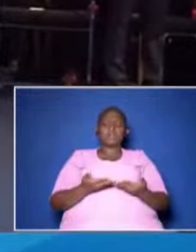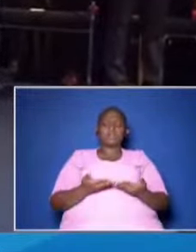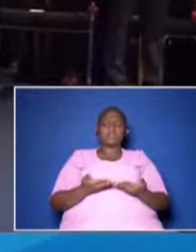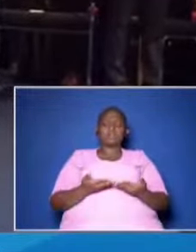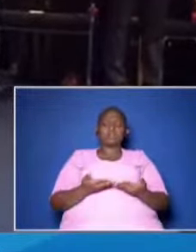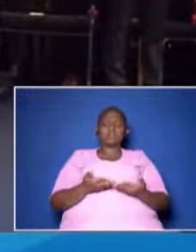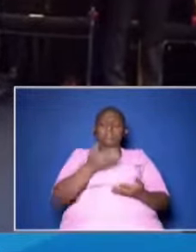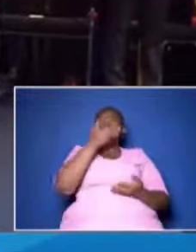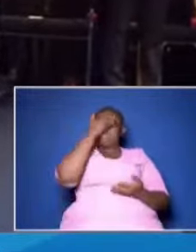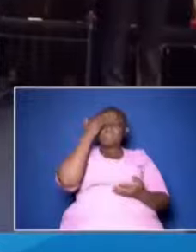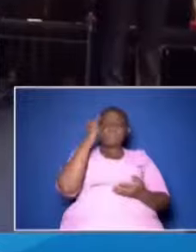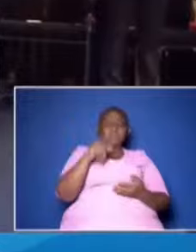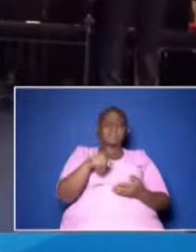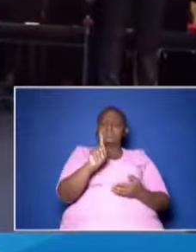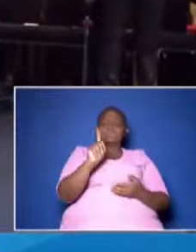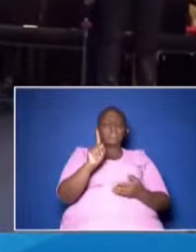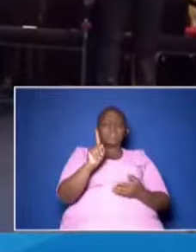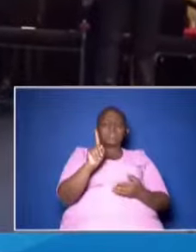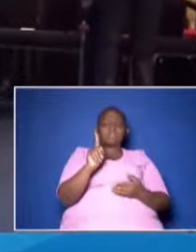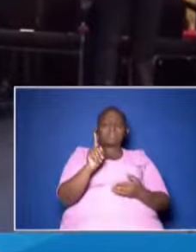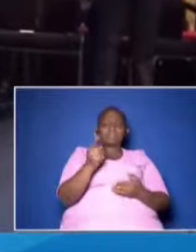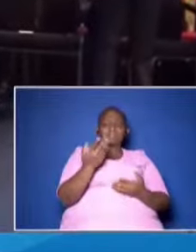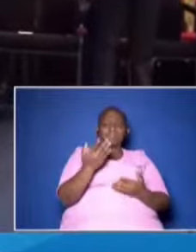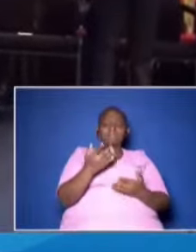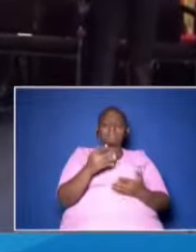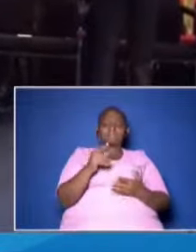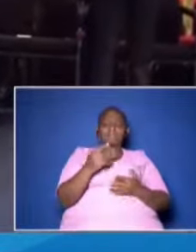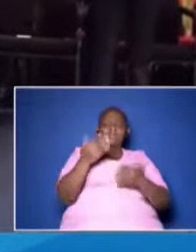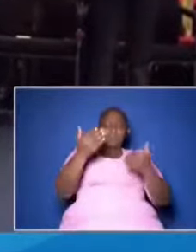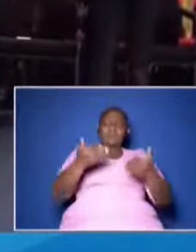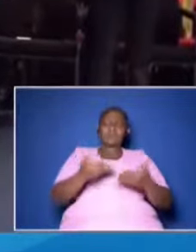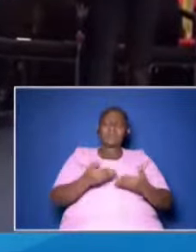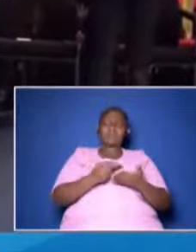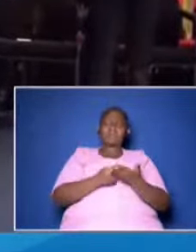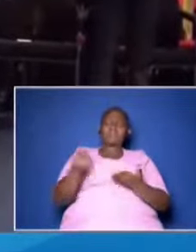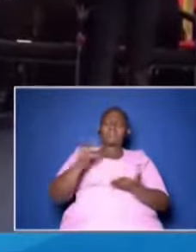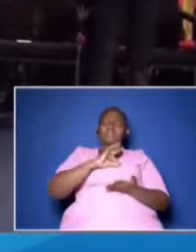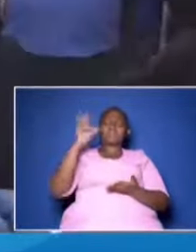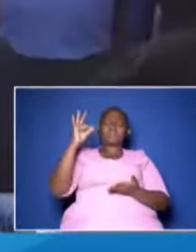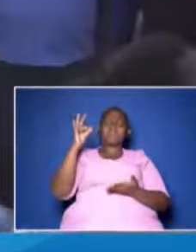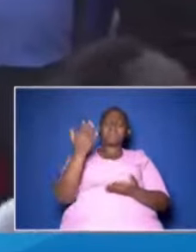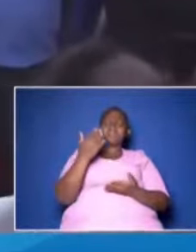forget yourself now and lift your hands and welcome him omnipotent